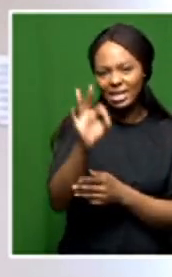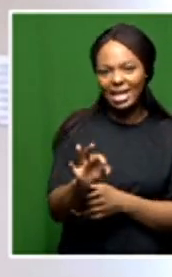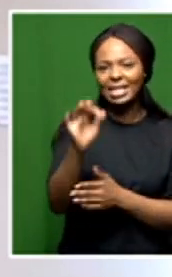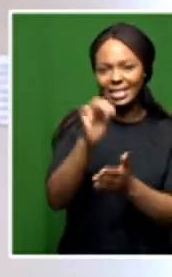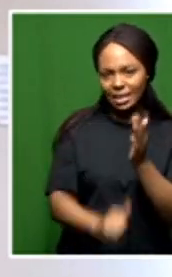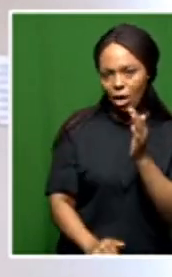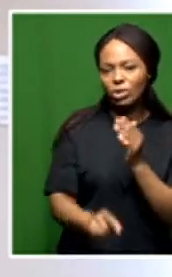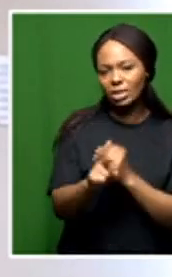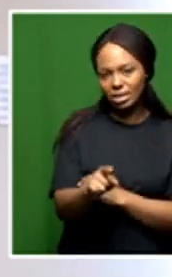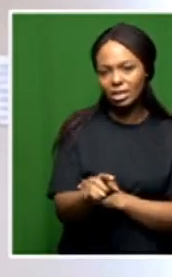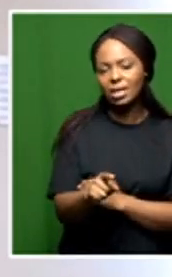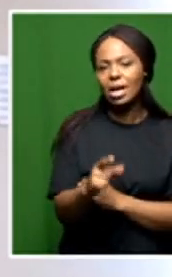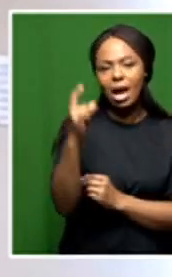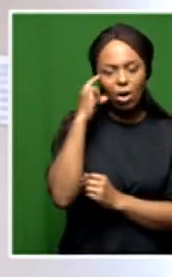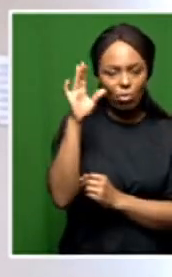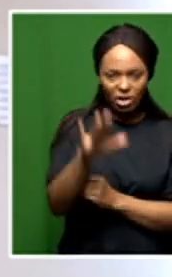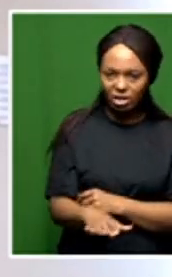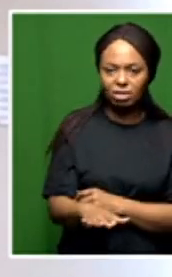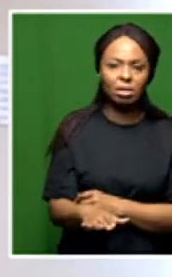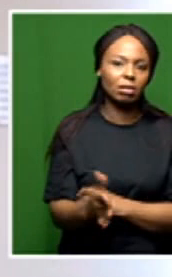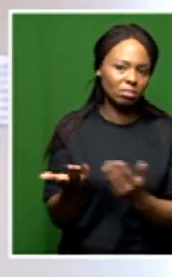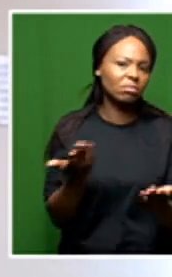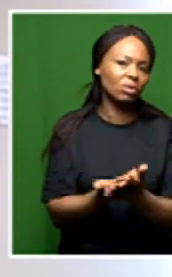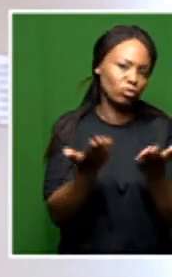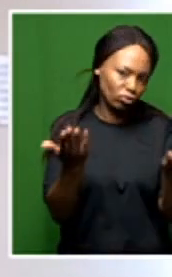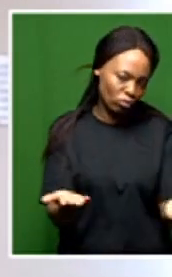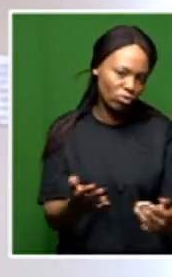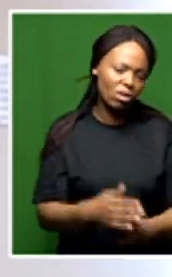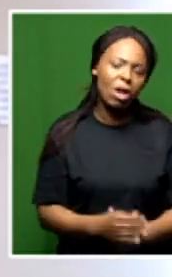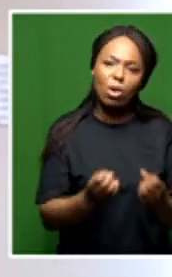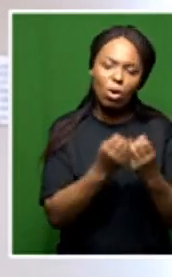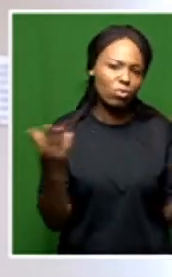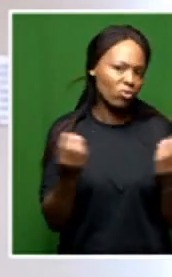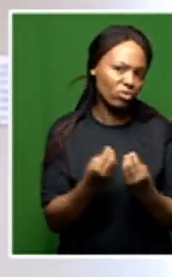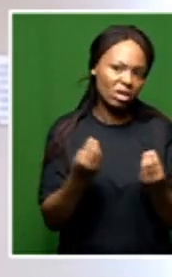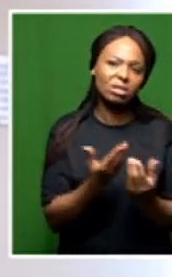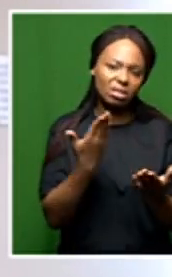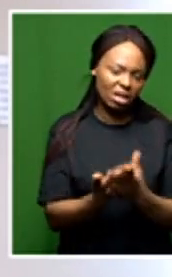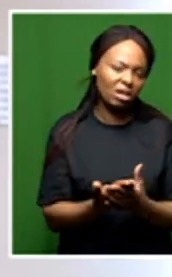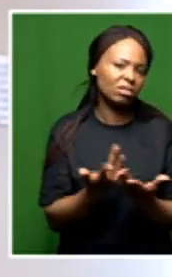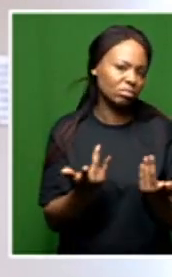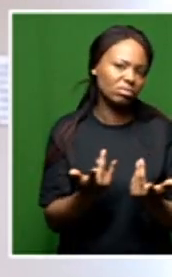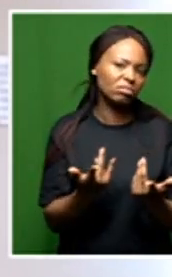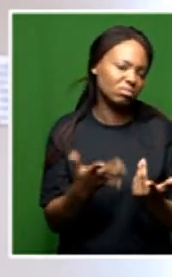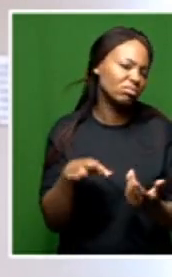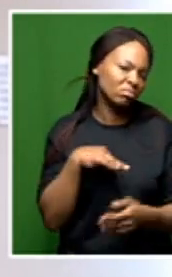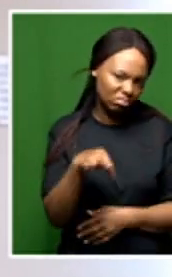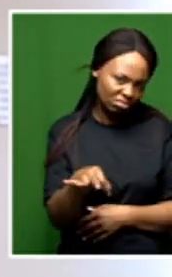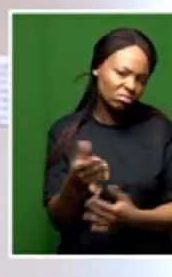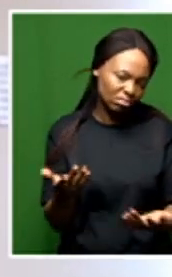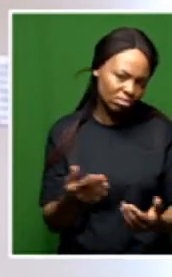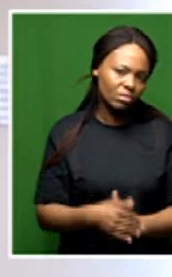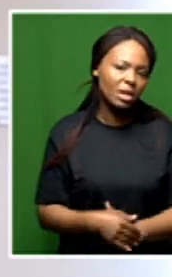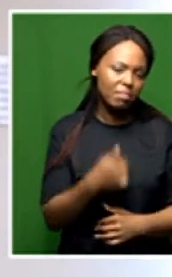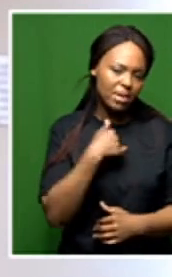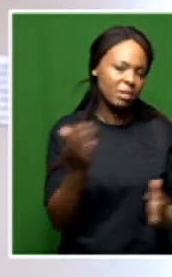discount in one of our accommodation across the country. So there's so much that you can. What I encourage people is to